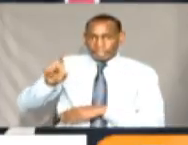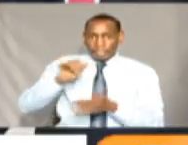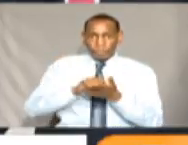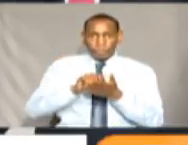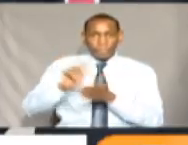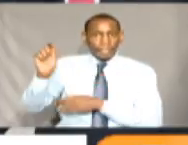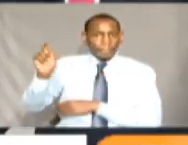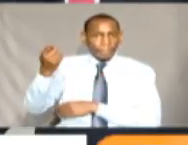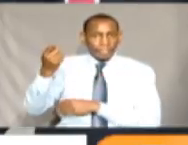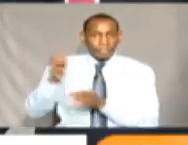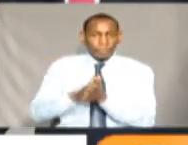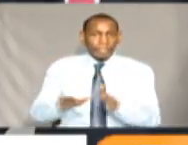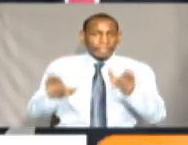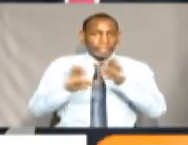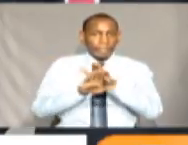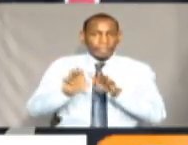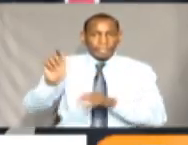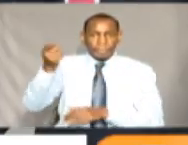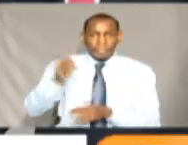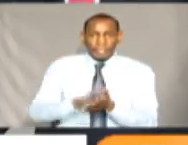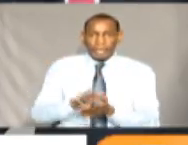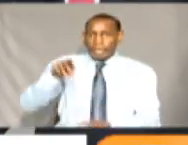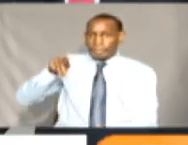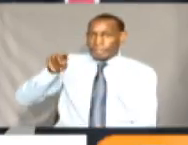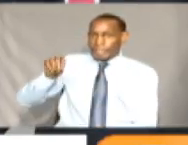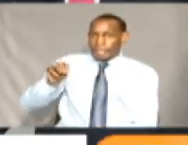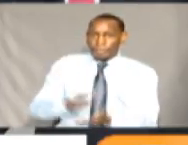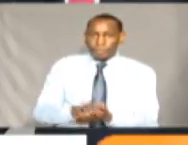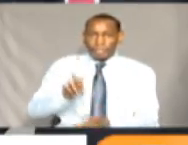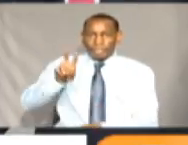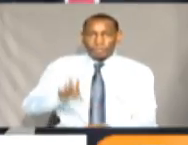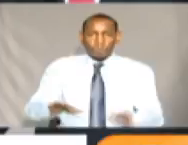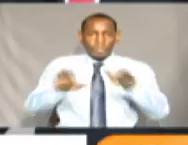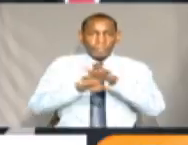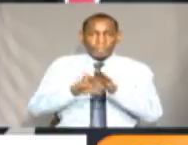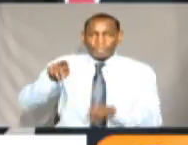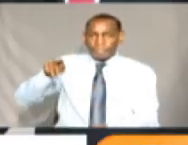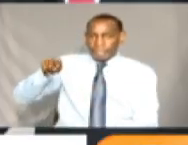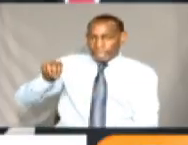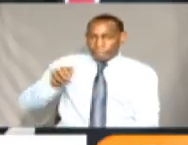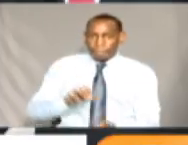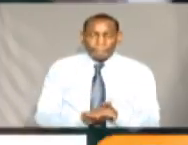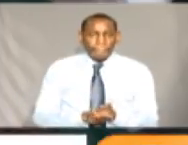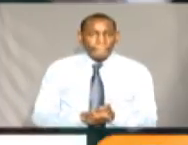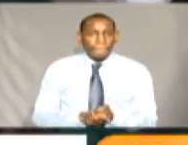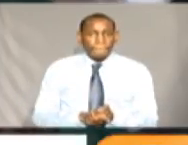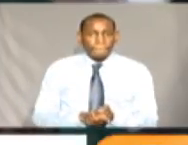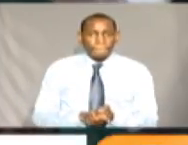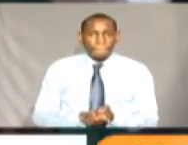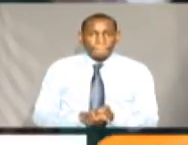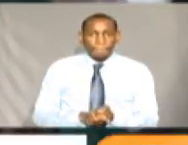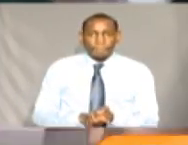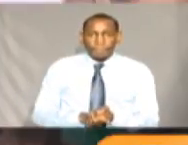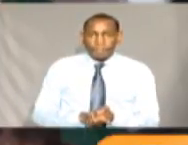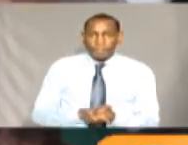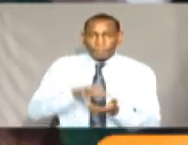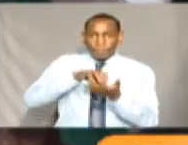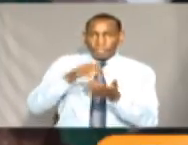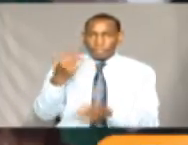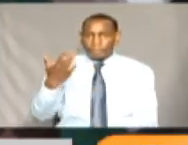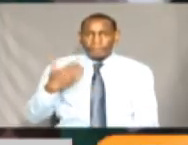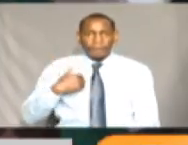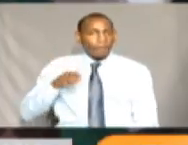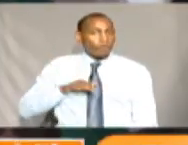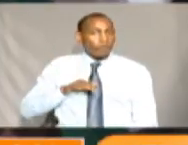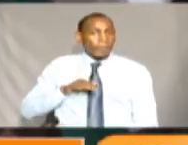a president, a deputy president, a prime minister, and two deputy prime ministers. Tia vigogo watano, kuna mama huko